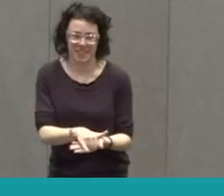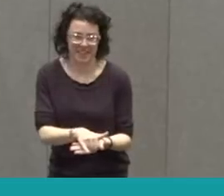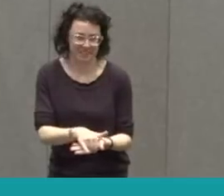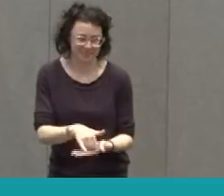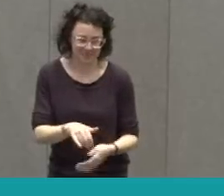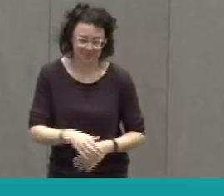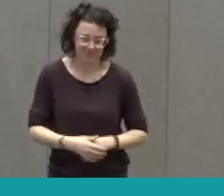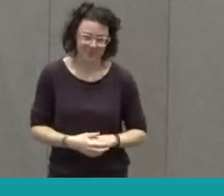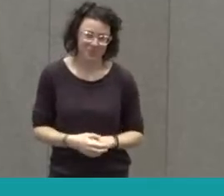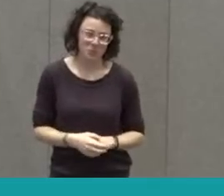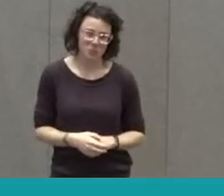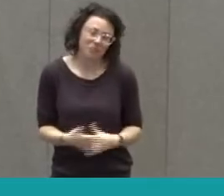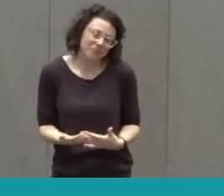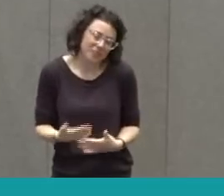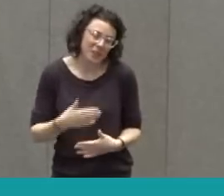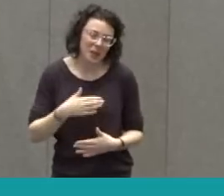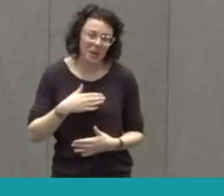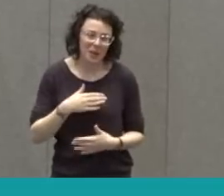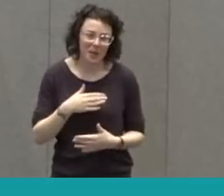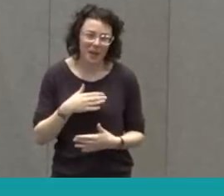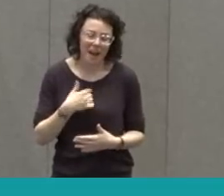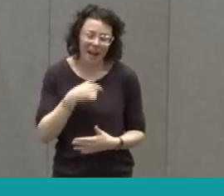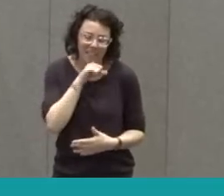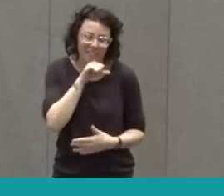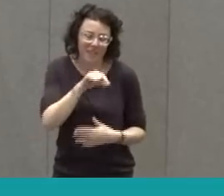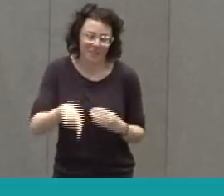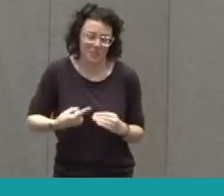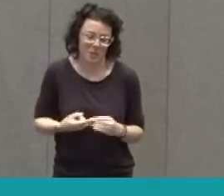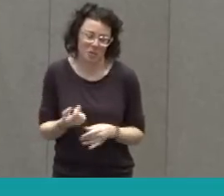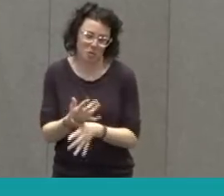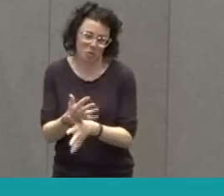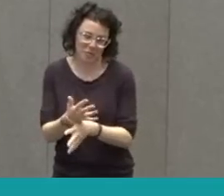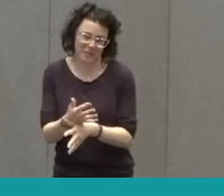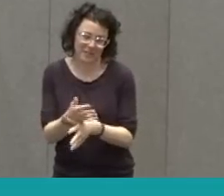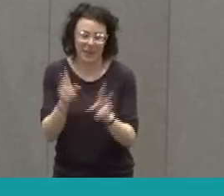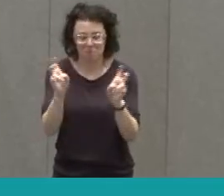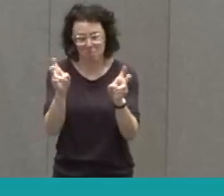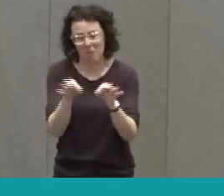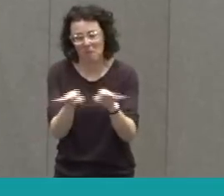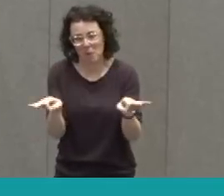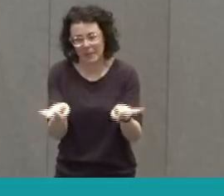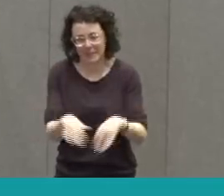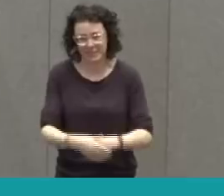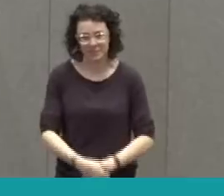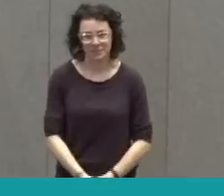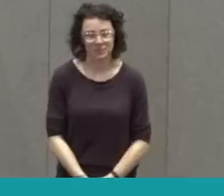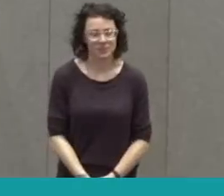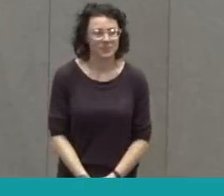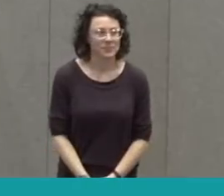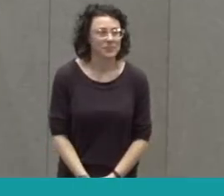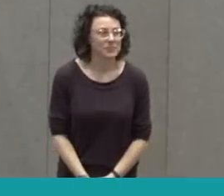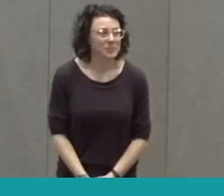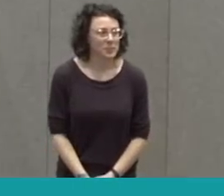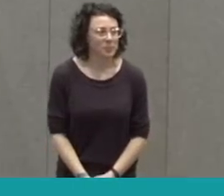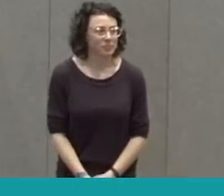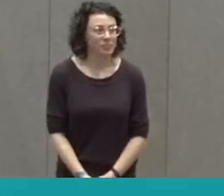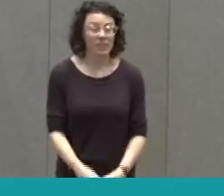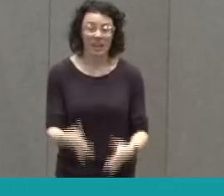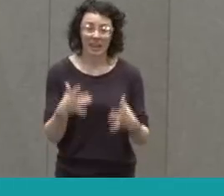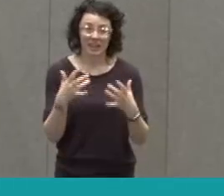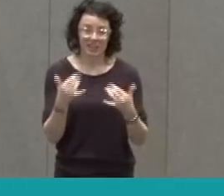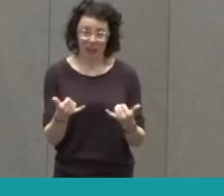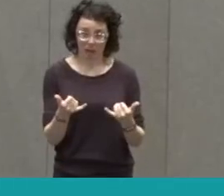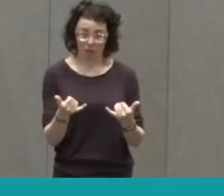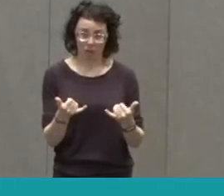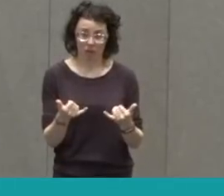Germany. So then what you do is you take what's left of your deck of cards, and you just evenly distribute it